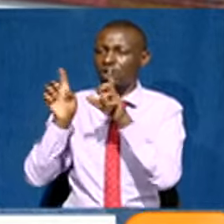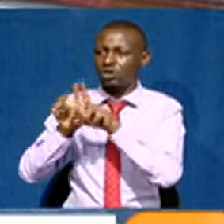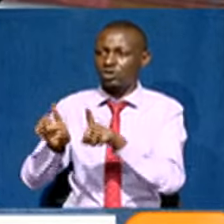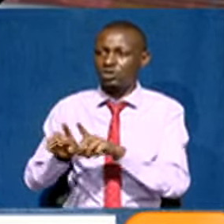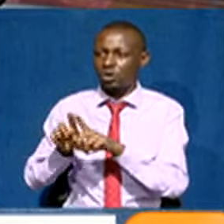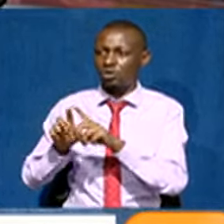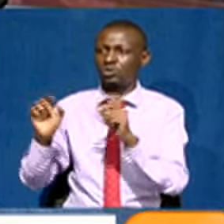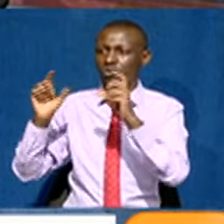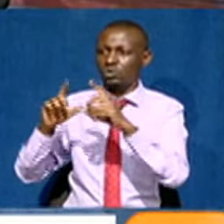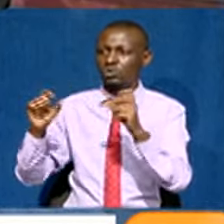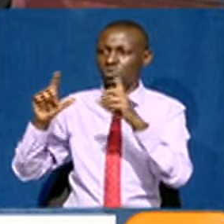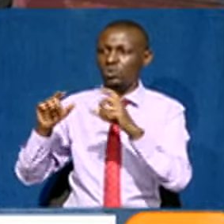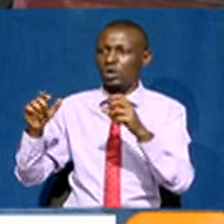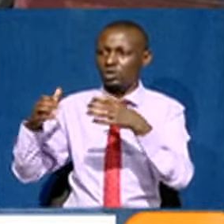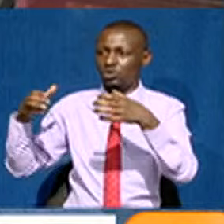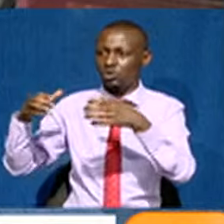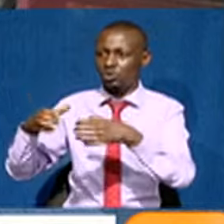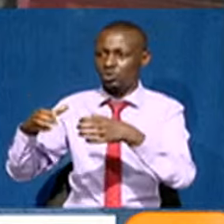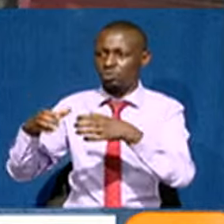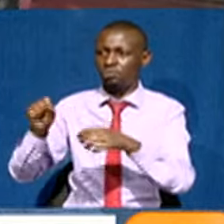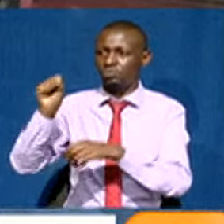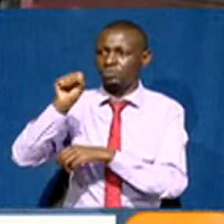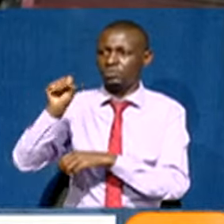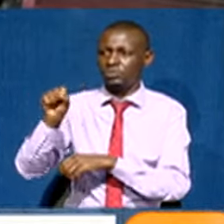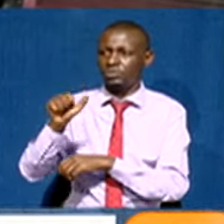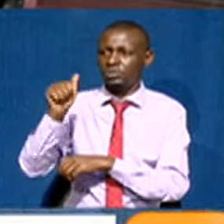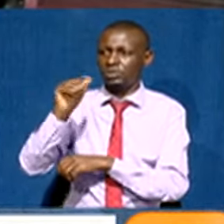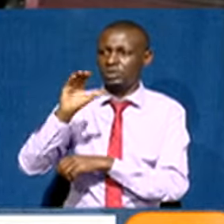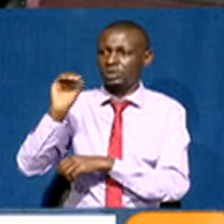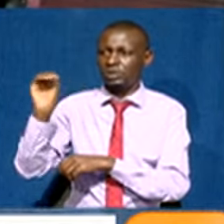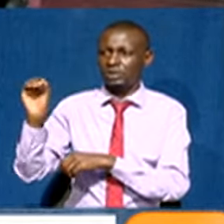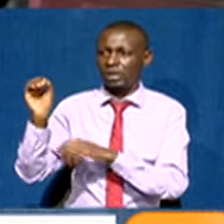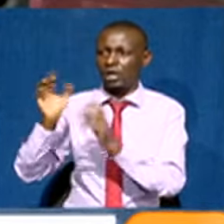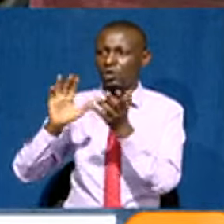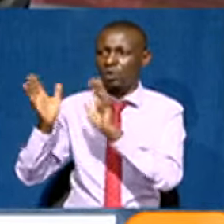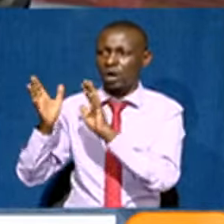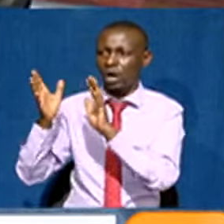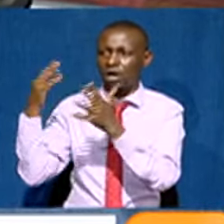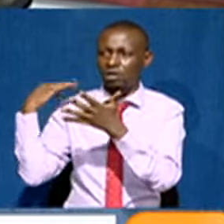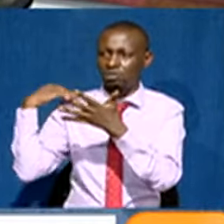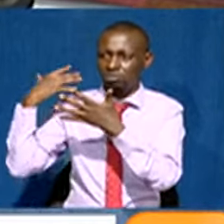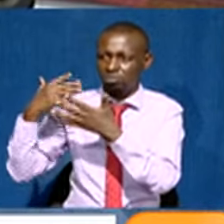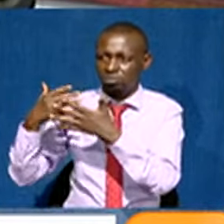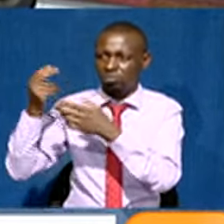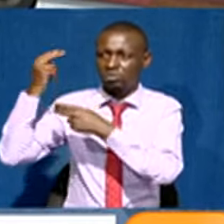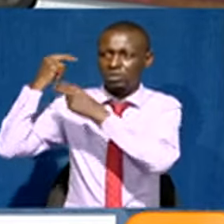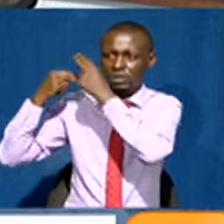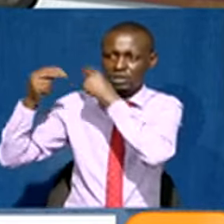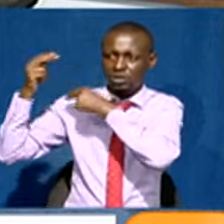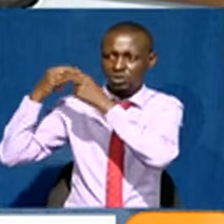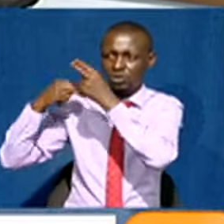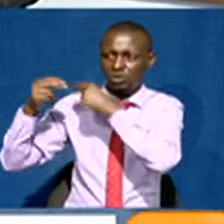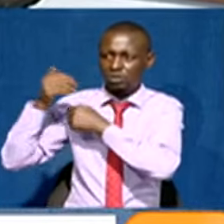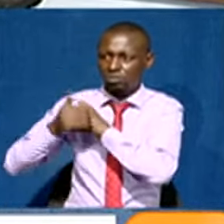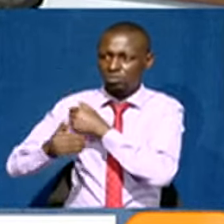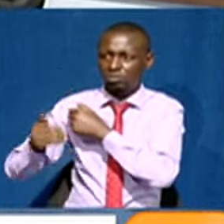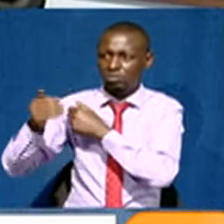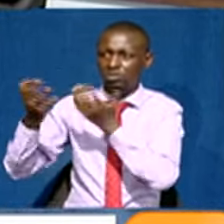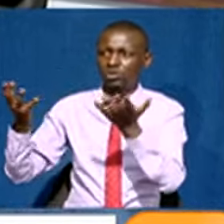talking about the Sacco movement, its history, its journey, and of course, where it'll be. Hopefully in another